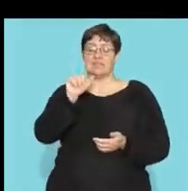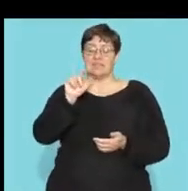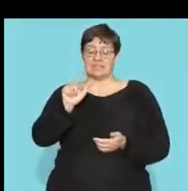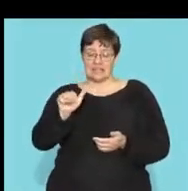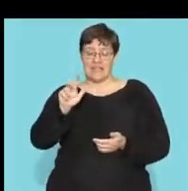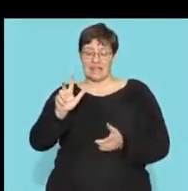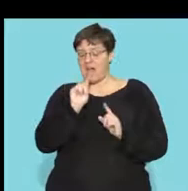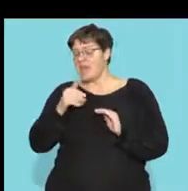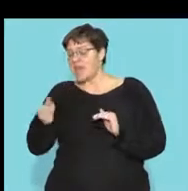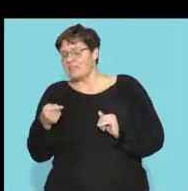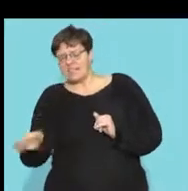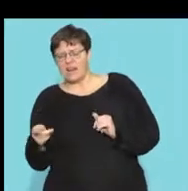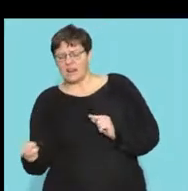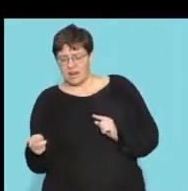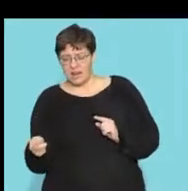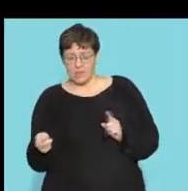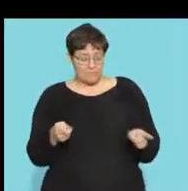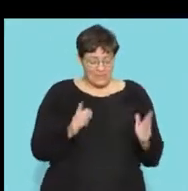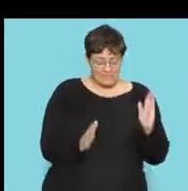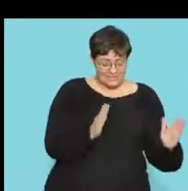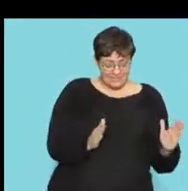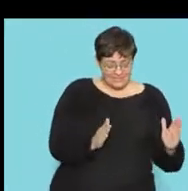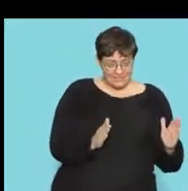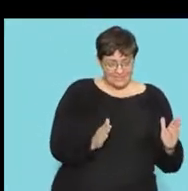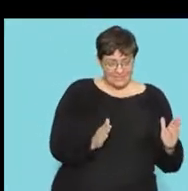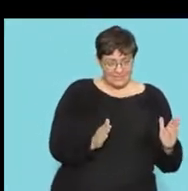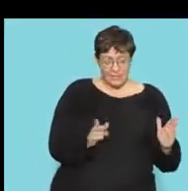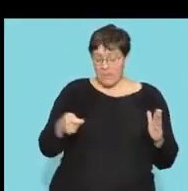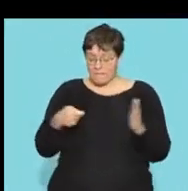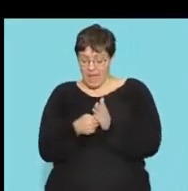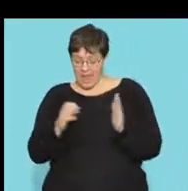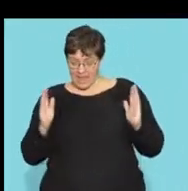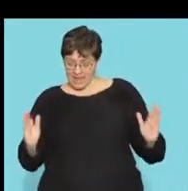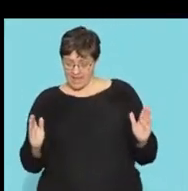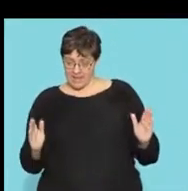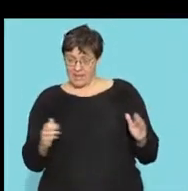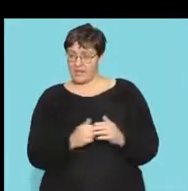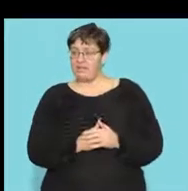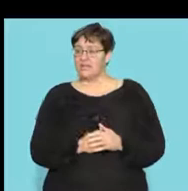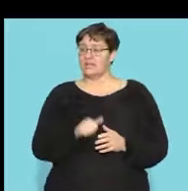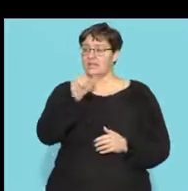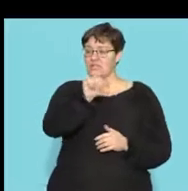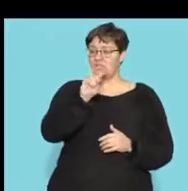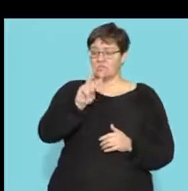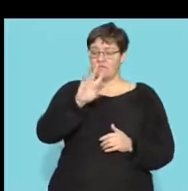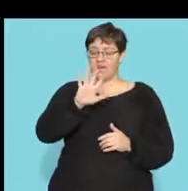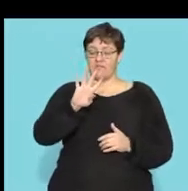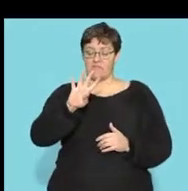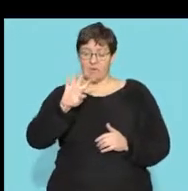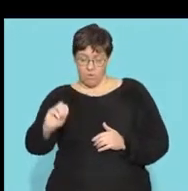statement. Obviously, the difference between what you had purchased, which was, where's the